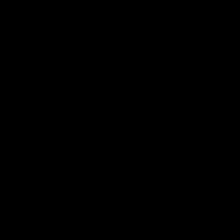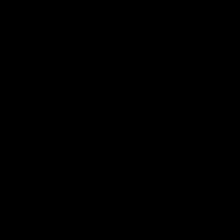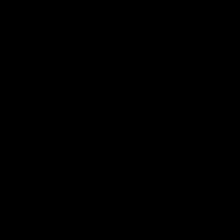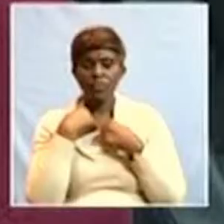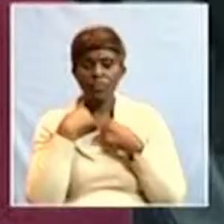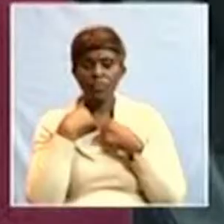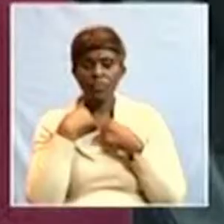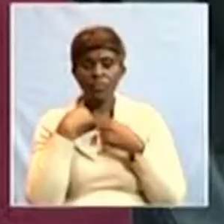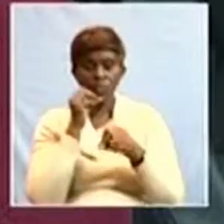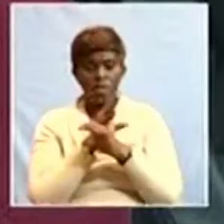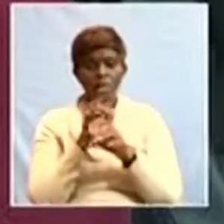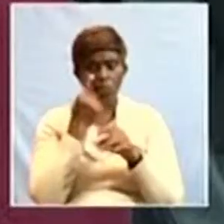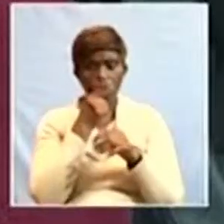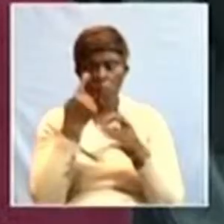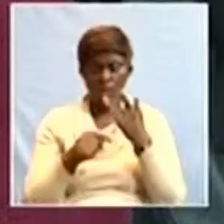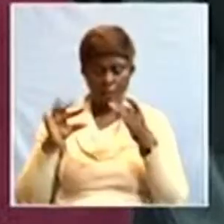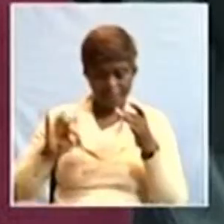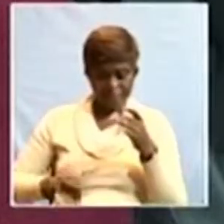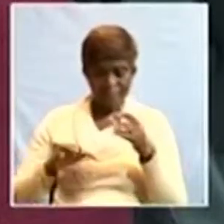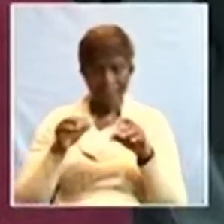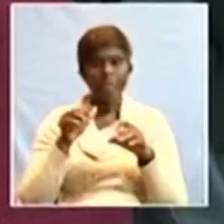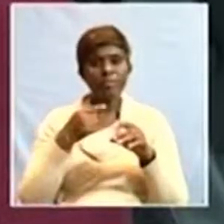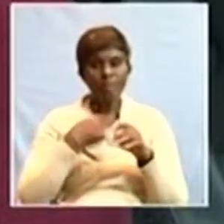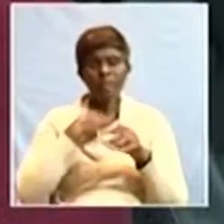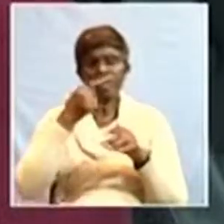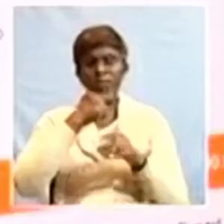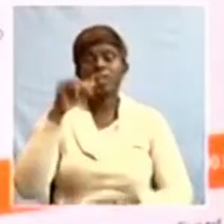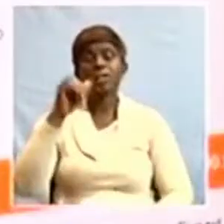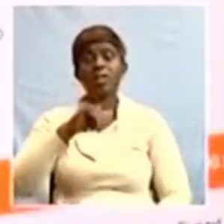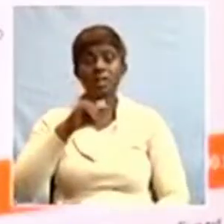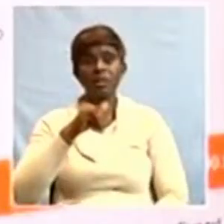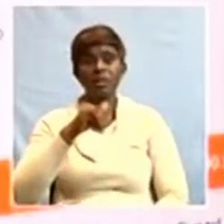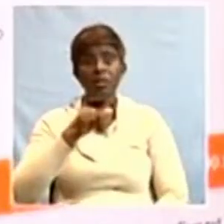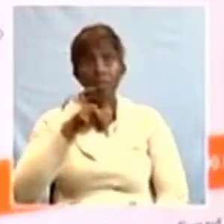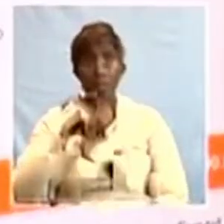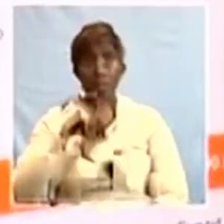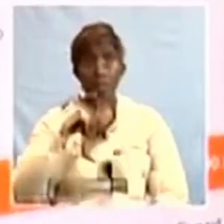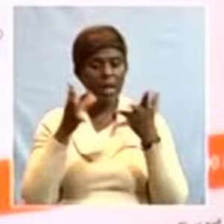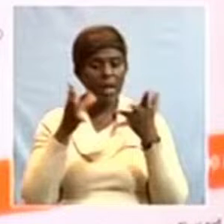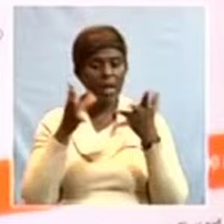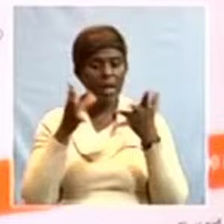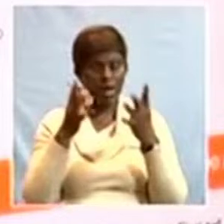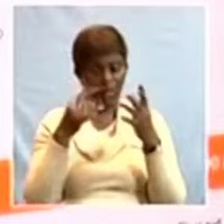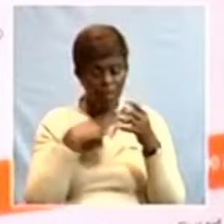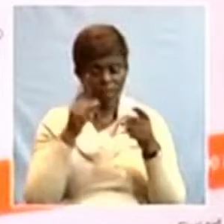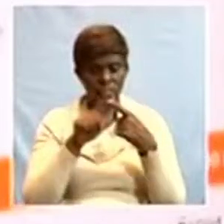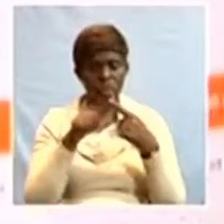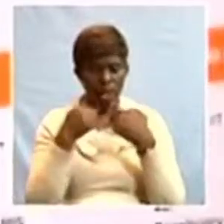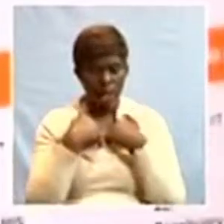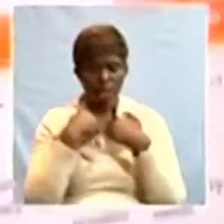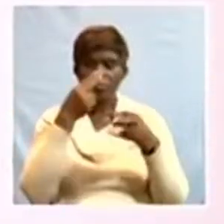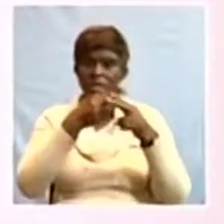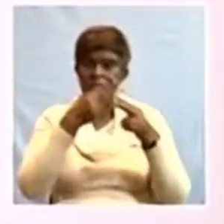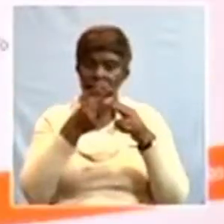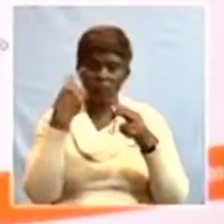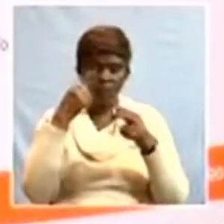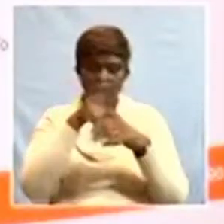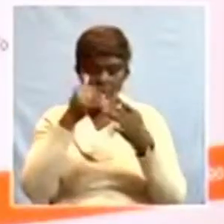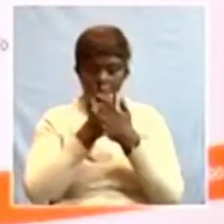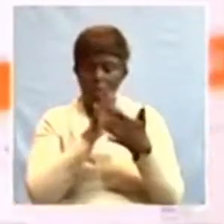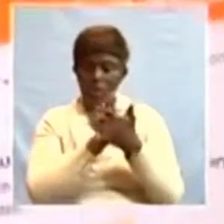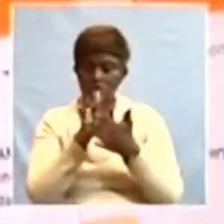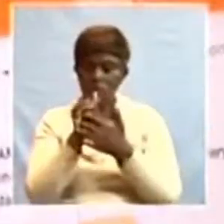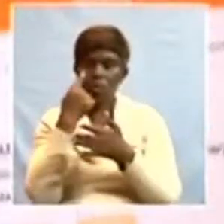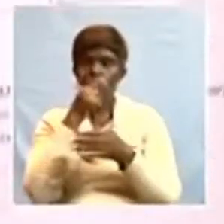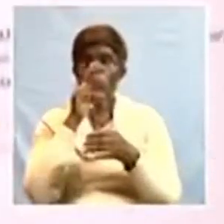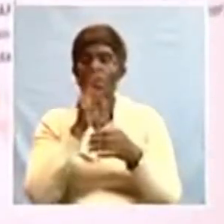those that benefited on the ZIAMIS, and I've said yes, it will allow me to have the names of all those that are on